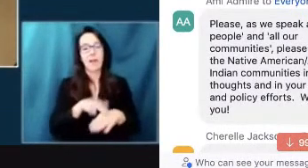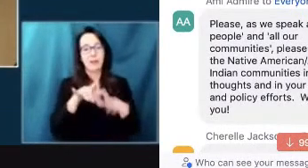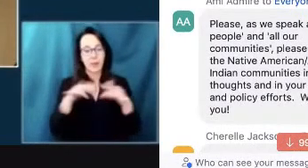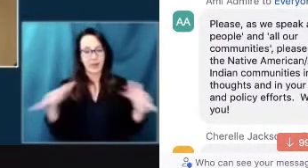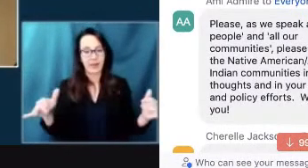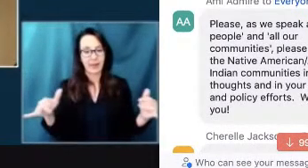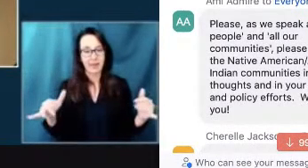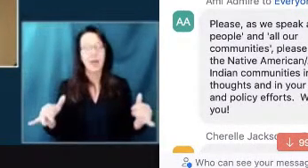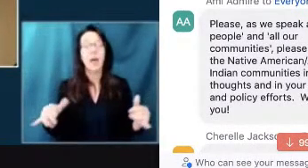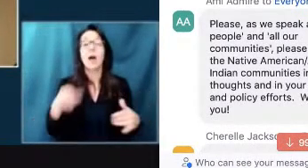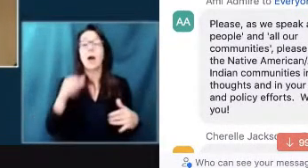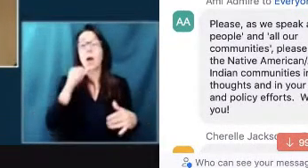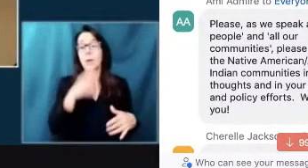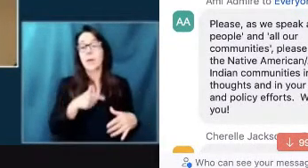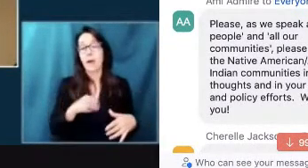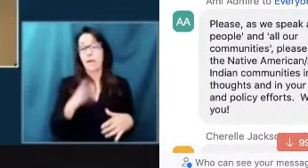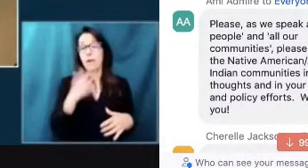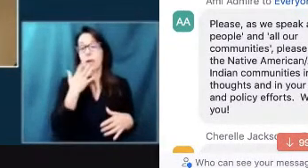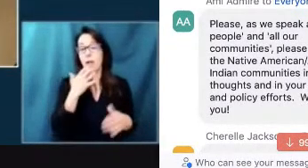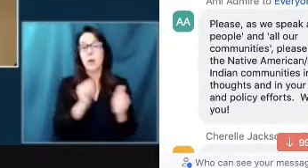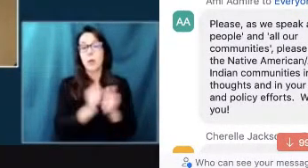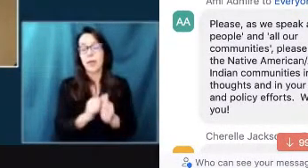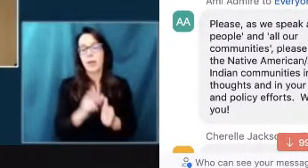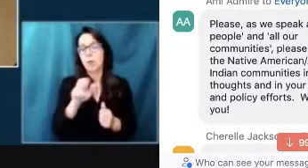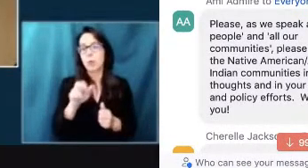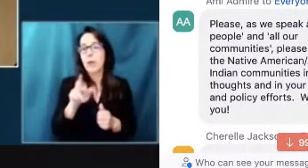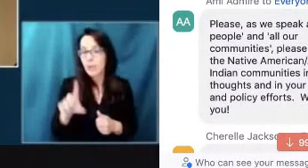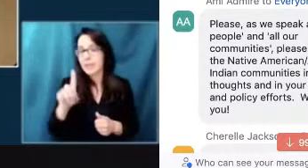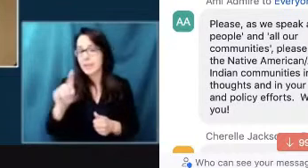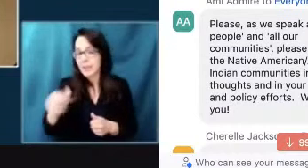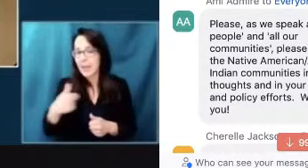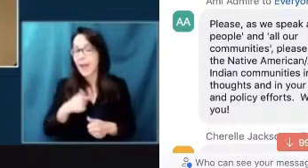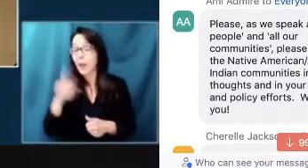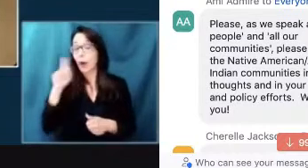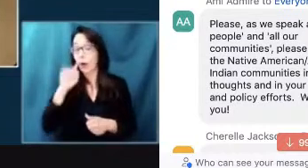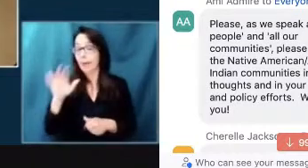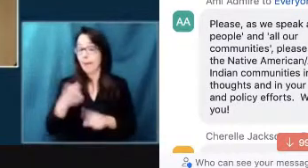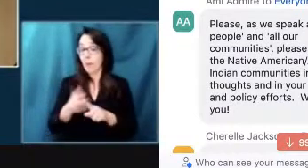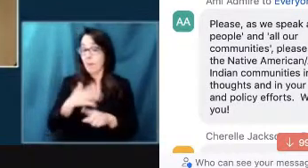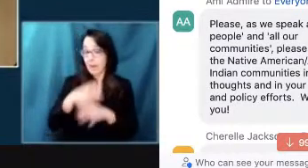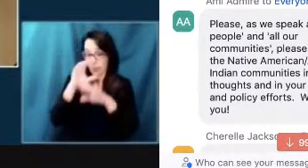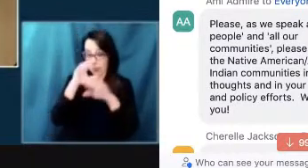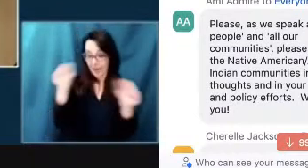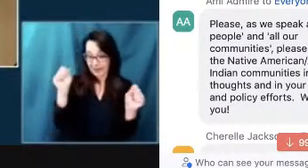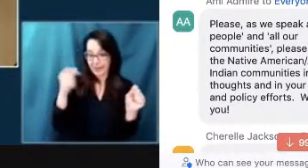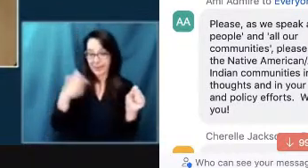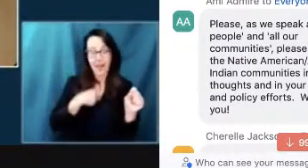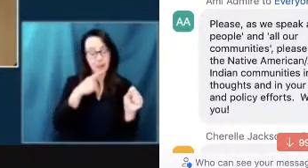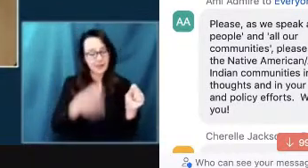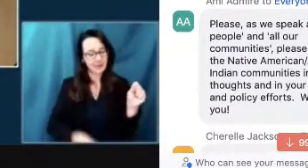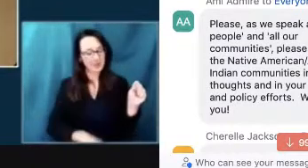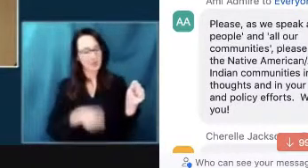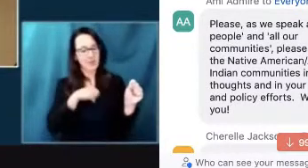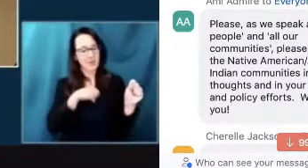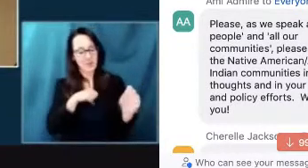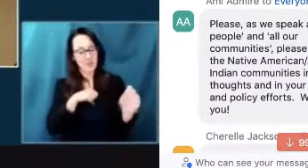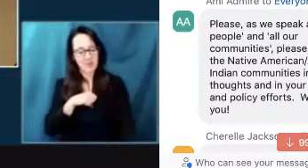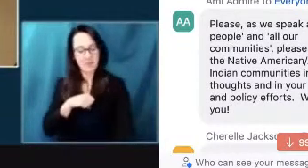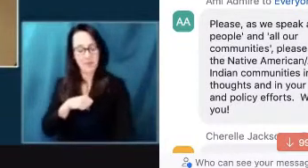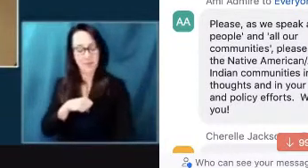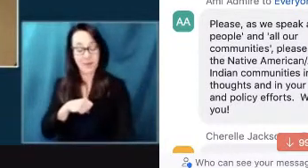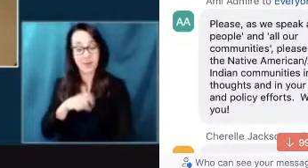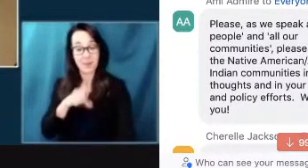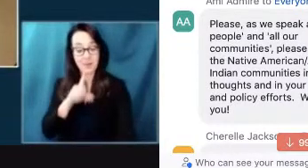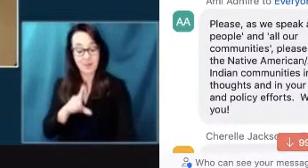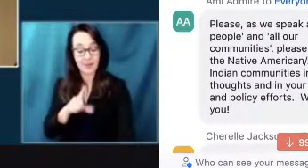rare disability called arthrogryposis, hearing that from my president made me beam with pride. The truth is, in order to